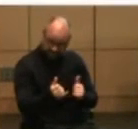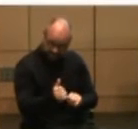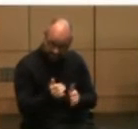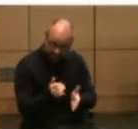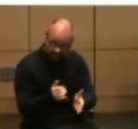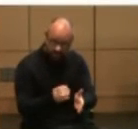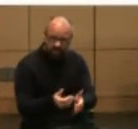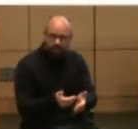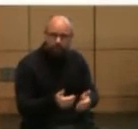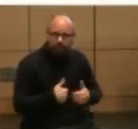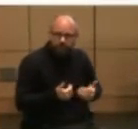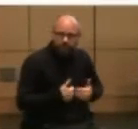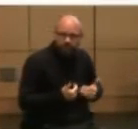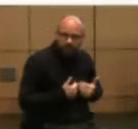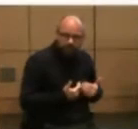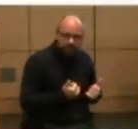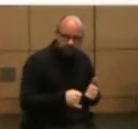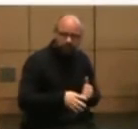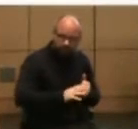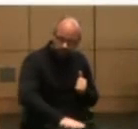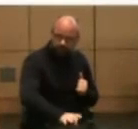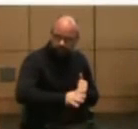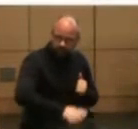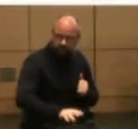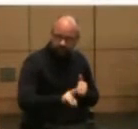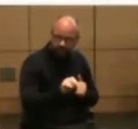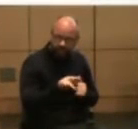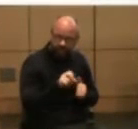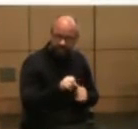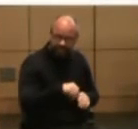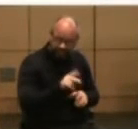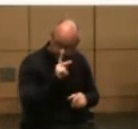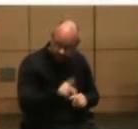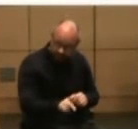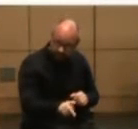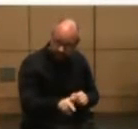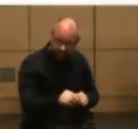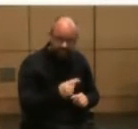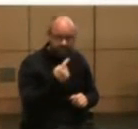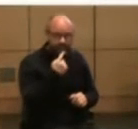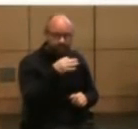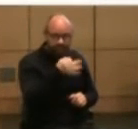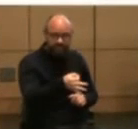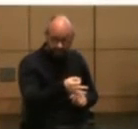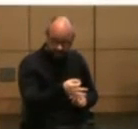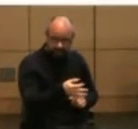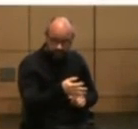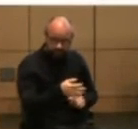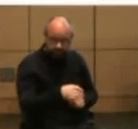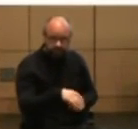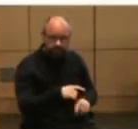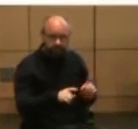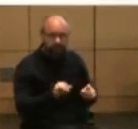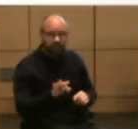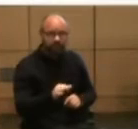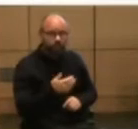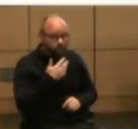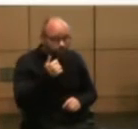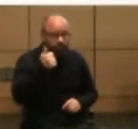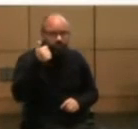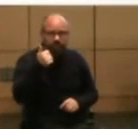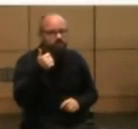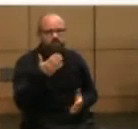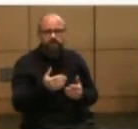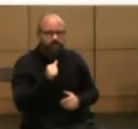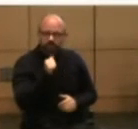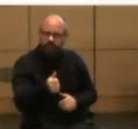shedding virus in their urine and in the saliva. But if they're older than that, they may not be